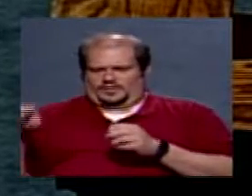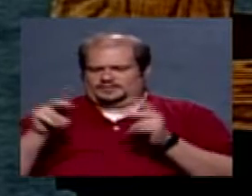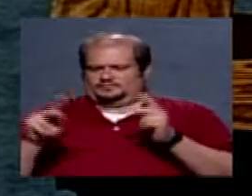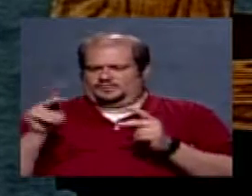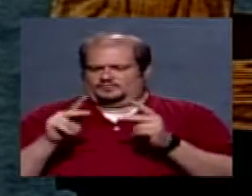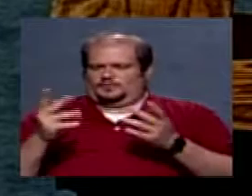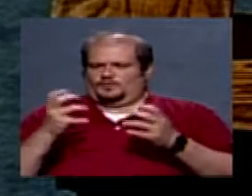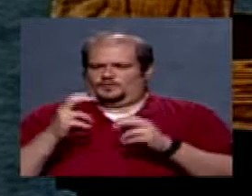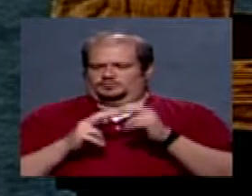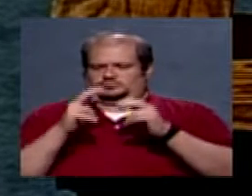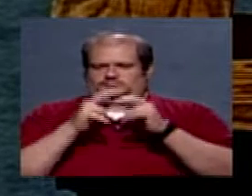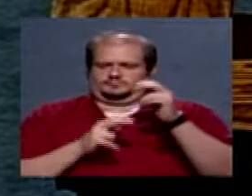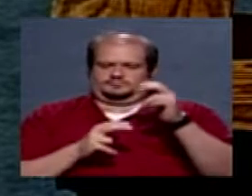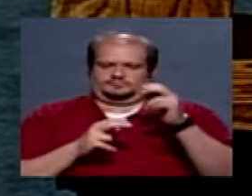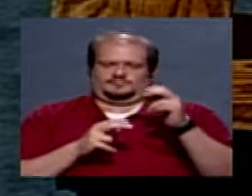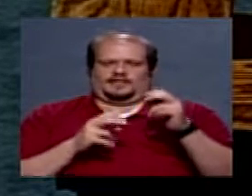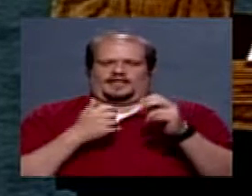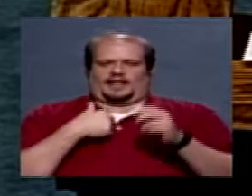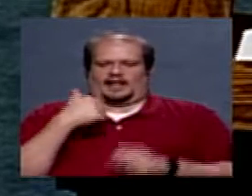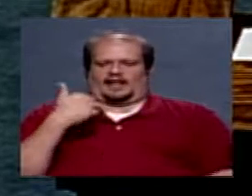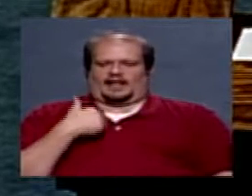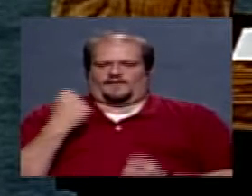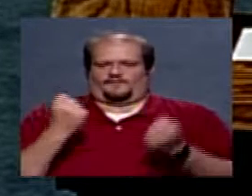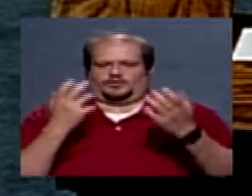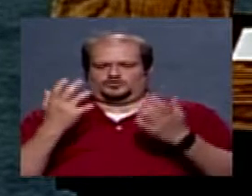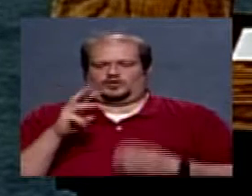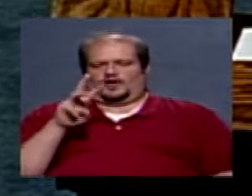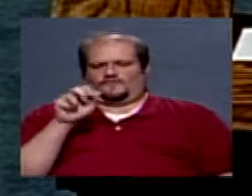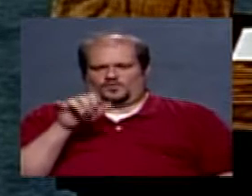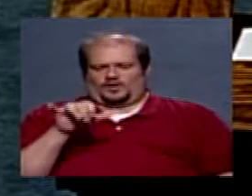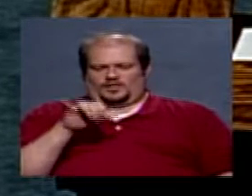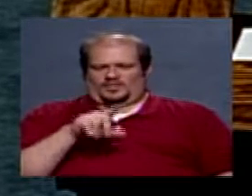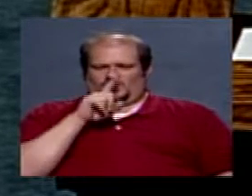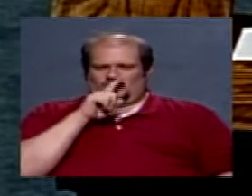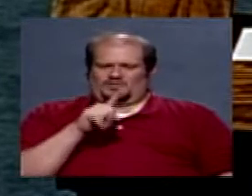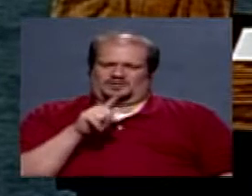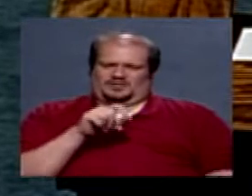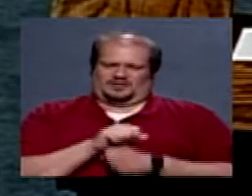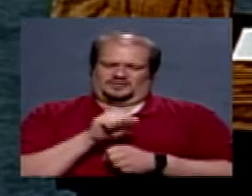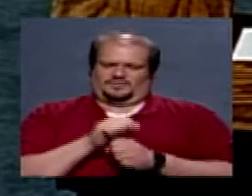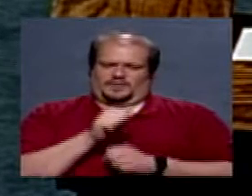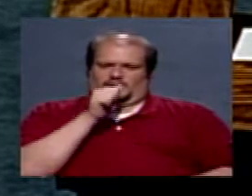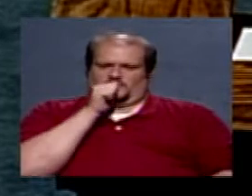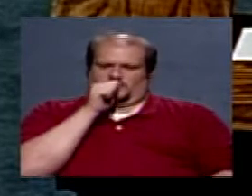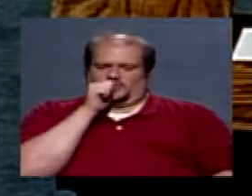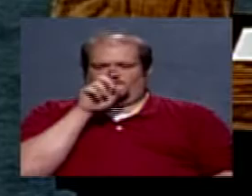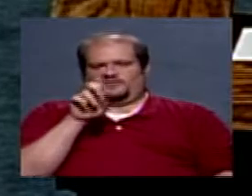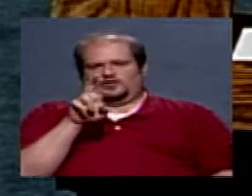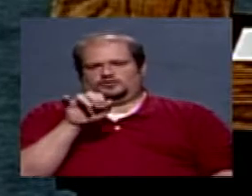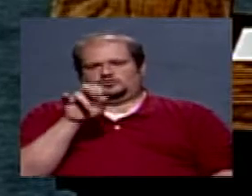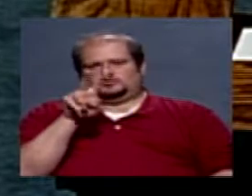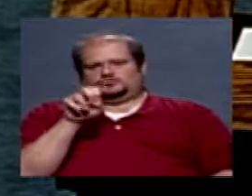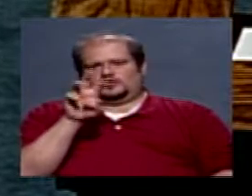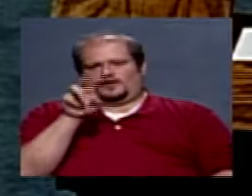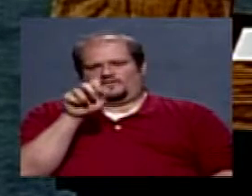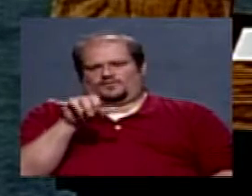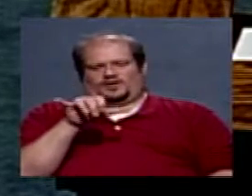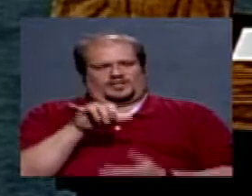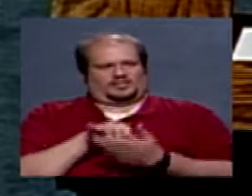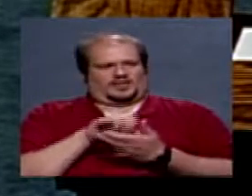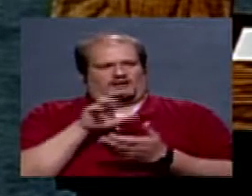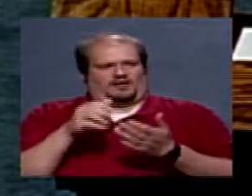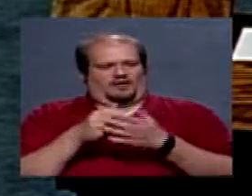wanting to build. I have a driveway, which was really actually a private driveway because it was